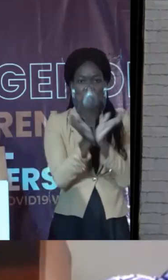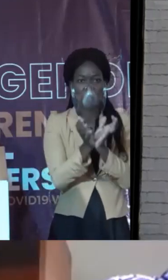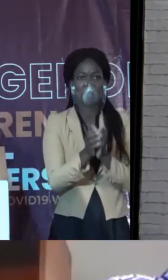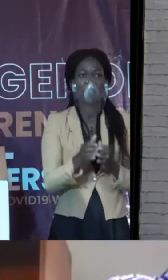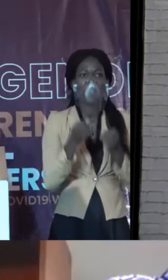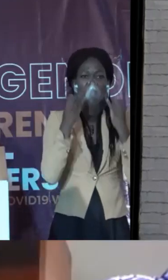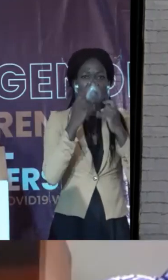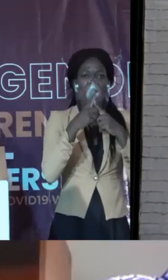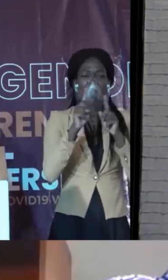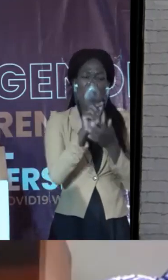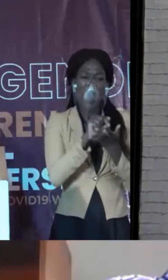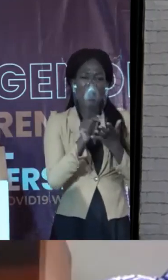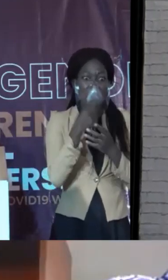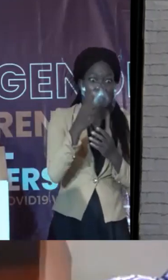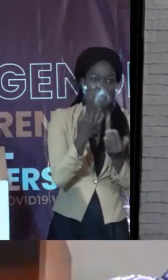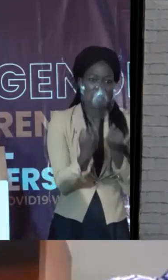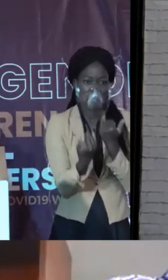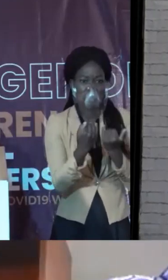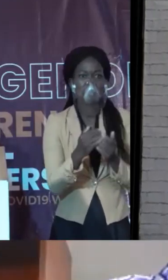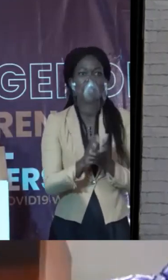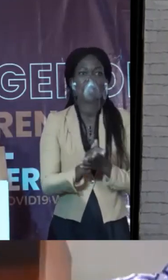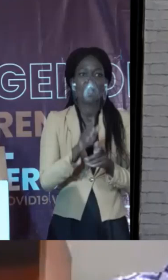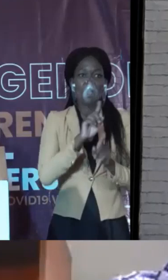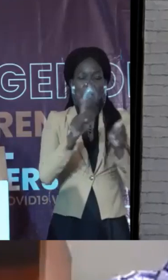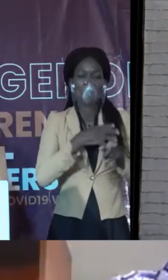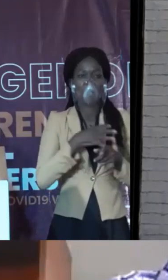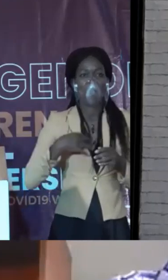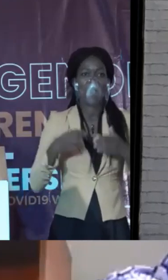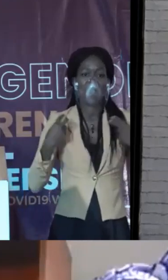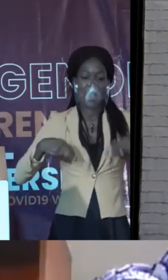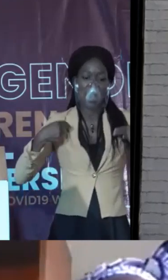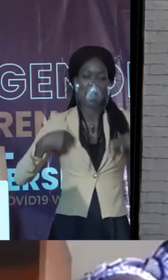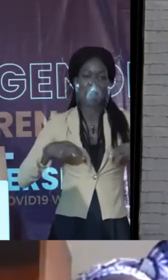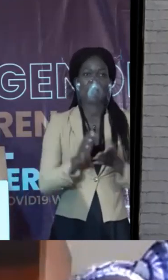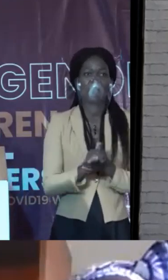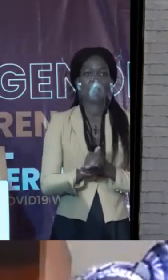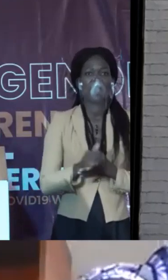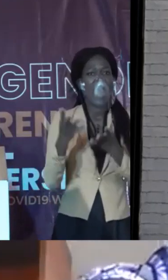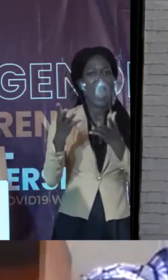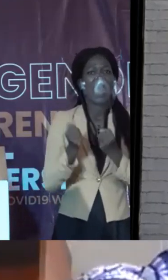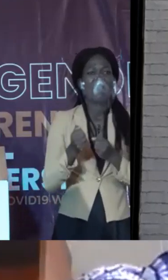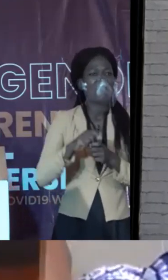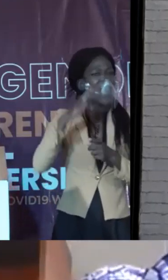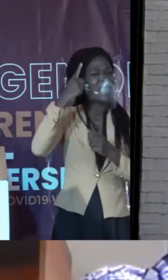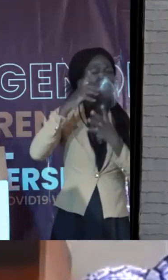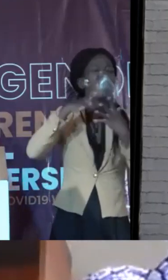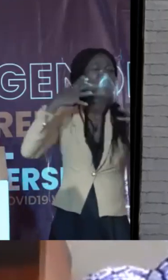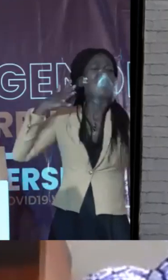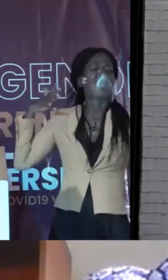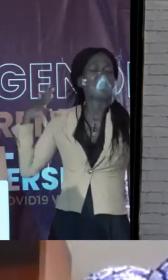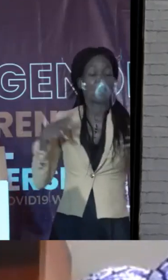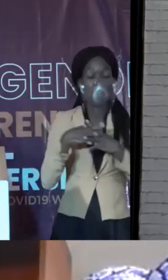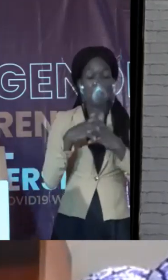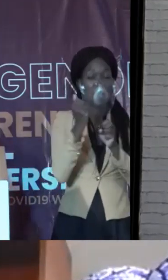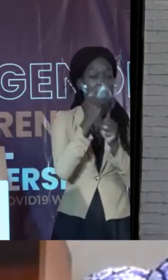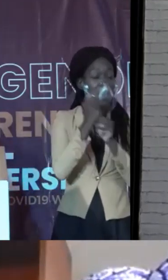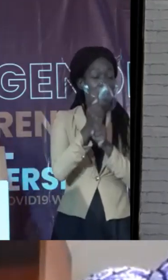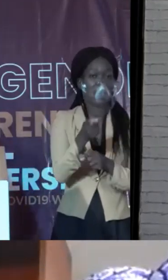on Women and Children's Health. She has extensive experience